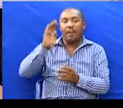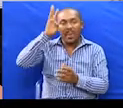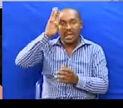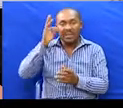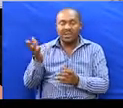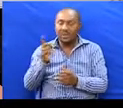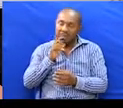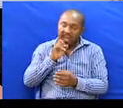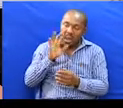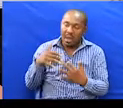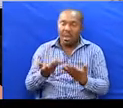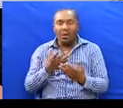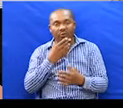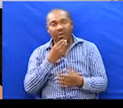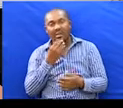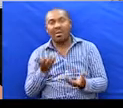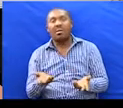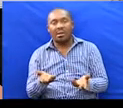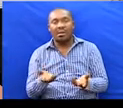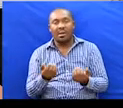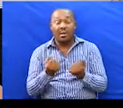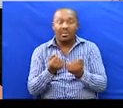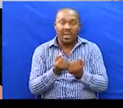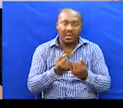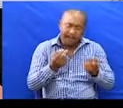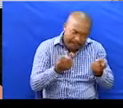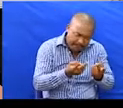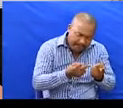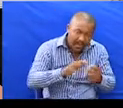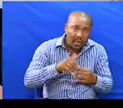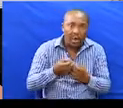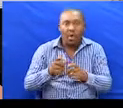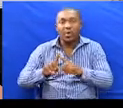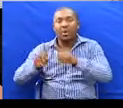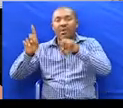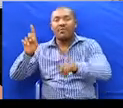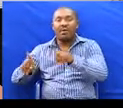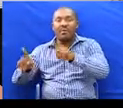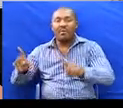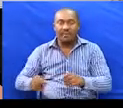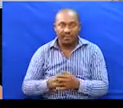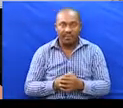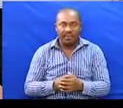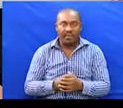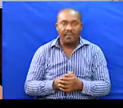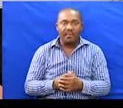you to differ from your mother or from your father.